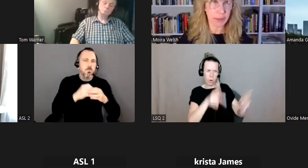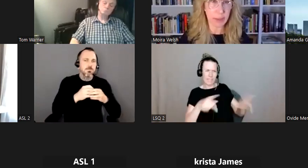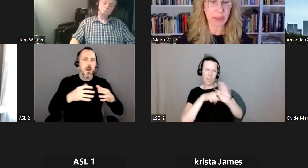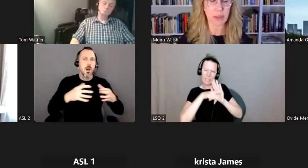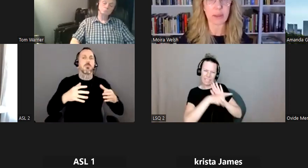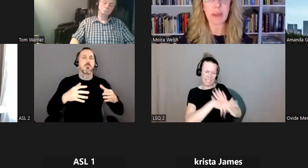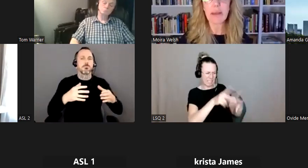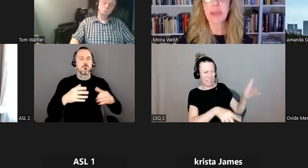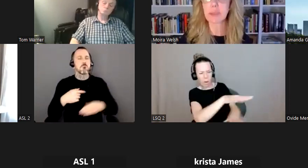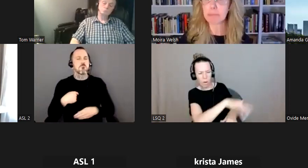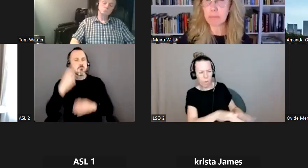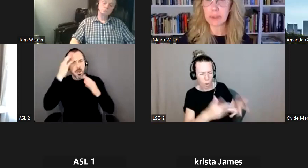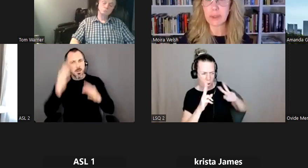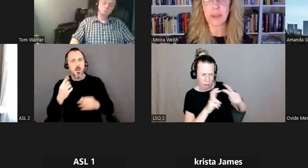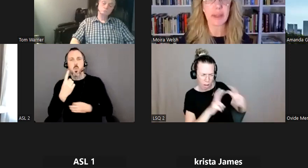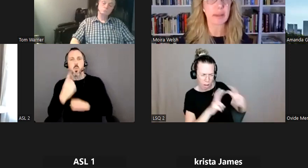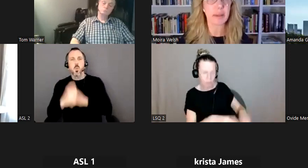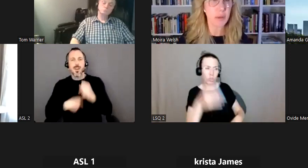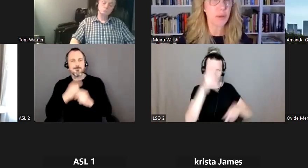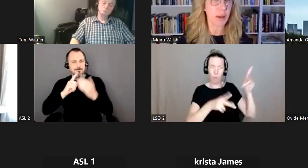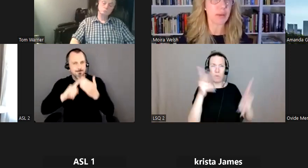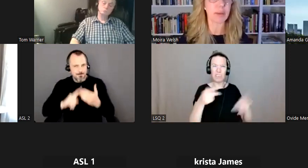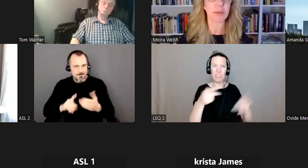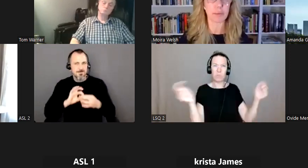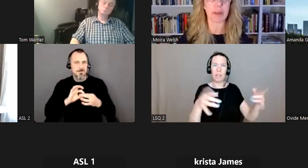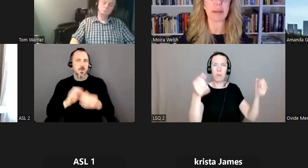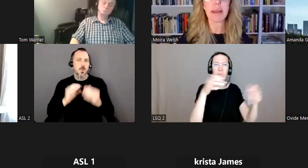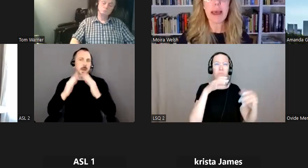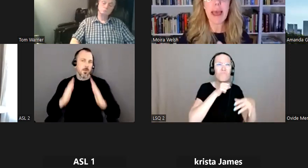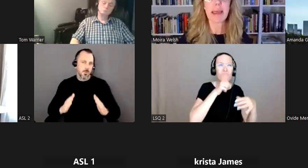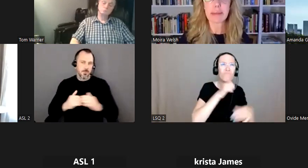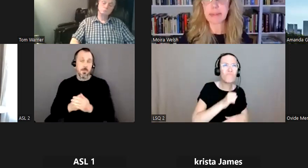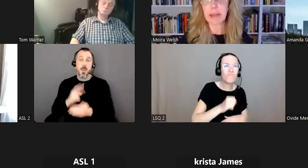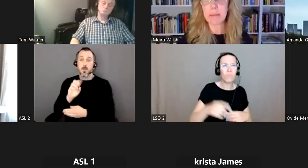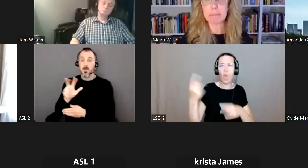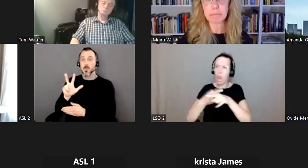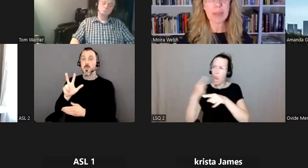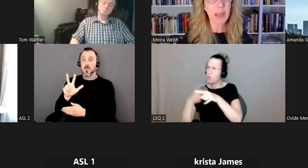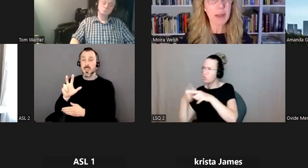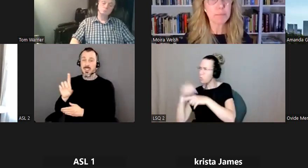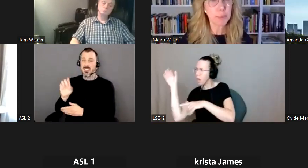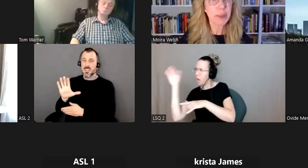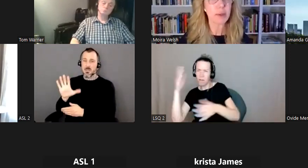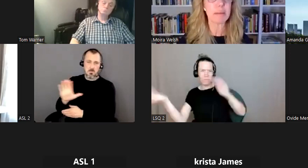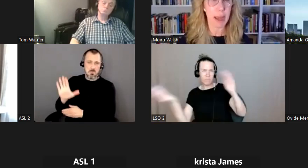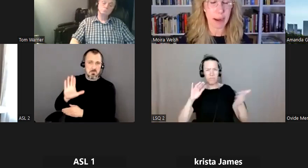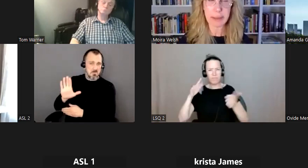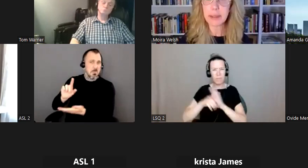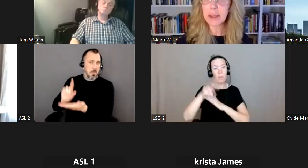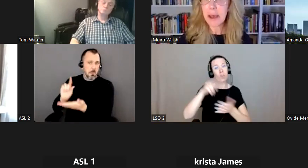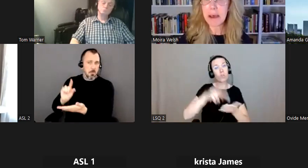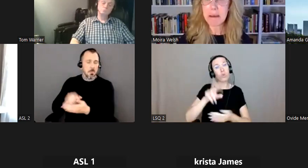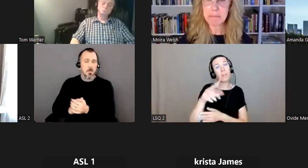year-long investigation that was published at the end of 2003. And it had a pretty good